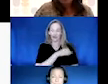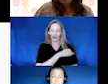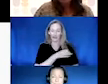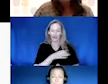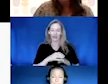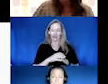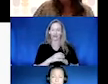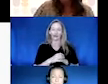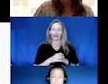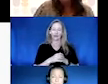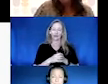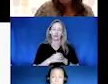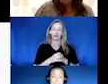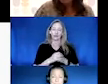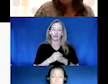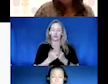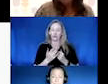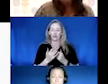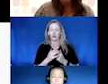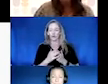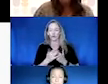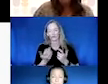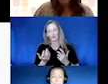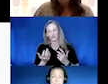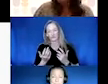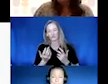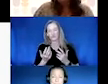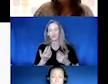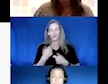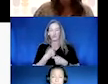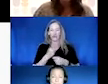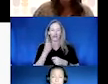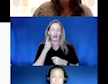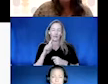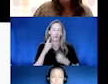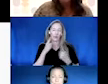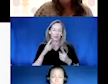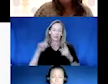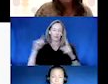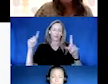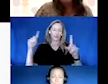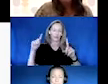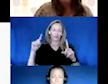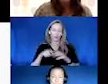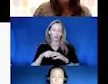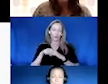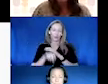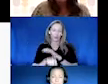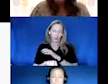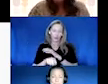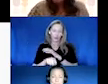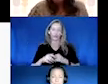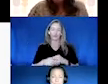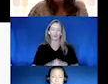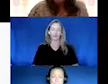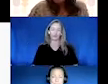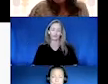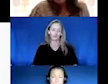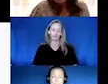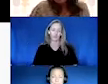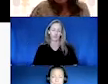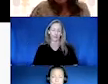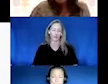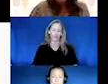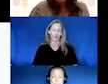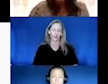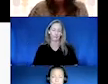compliance, and ultimately a successful delivery and a healthy baby, which is exciting. Another